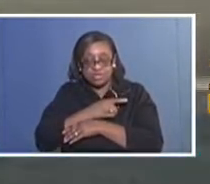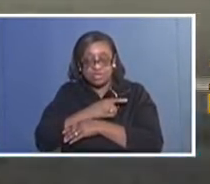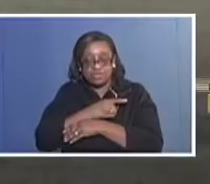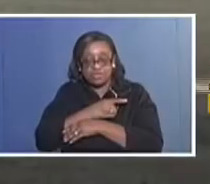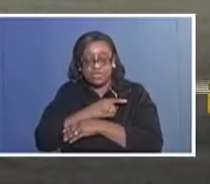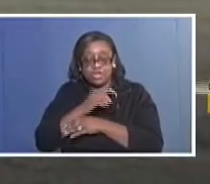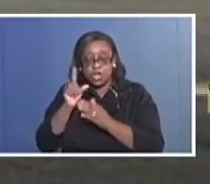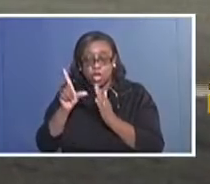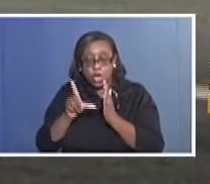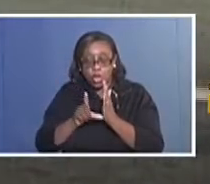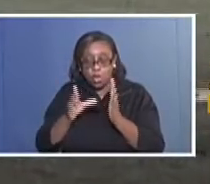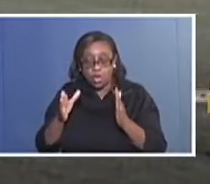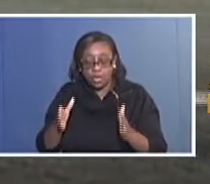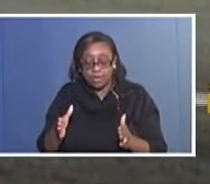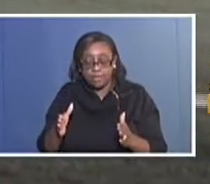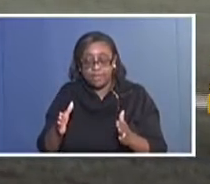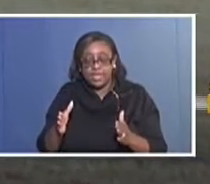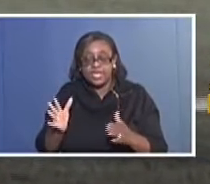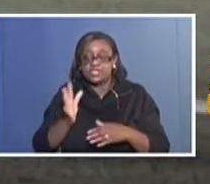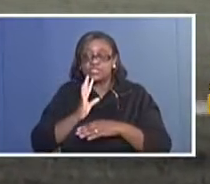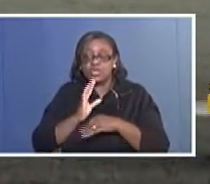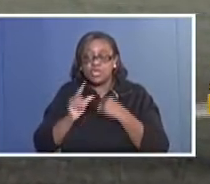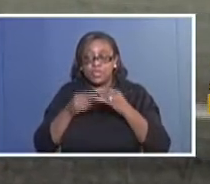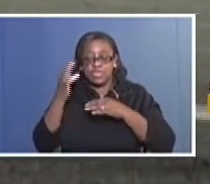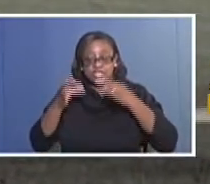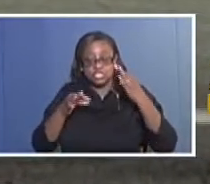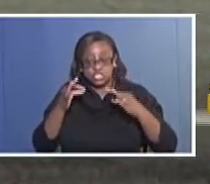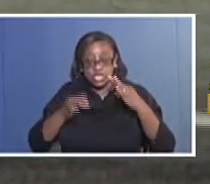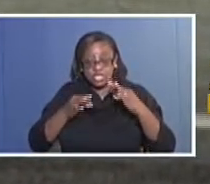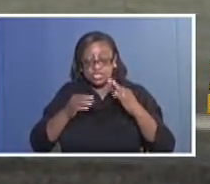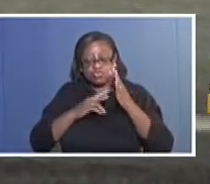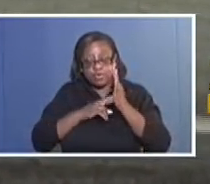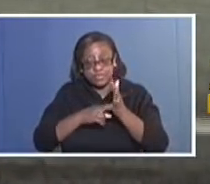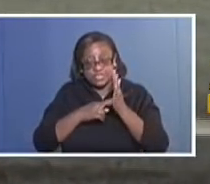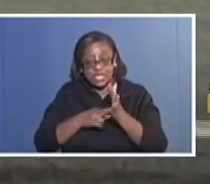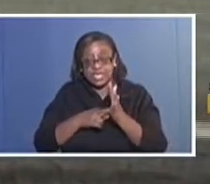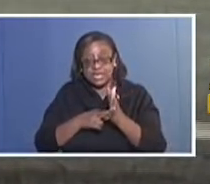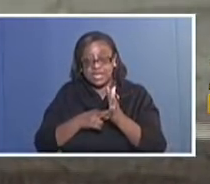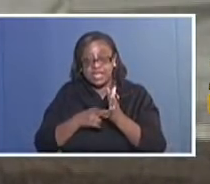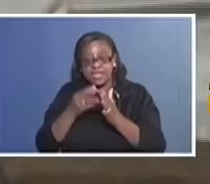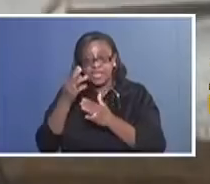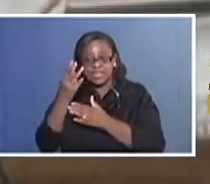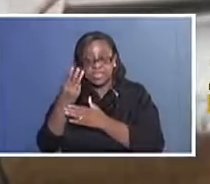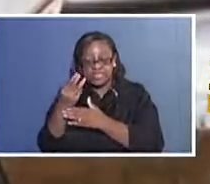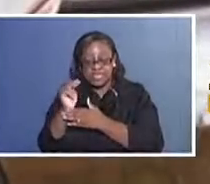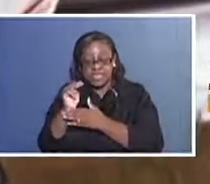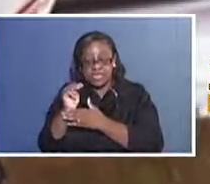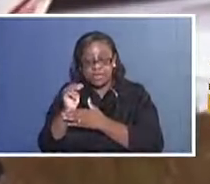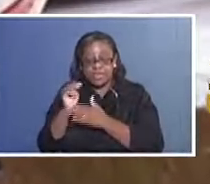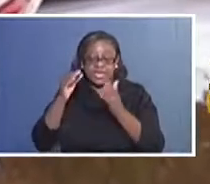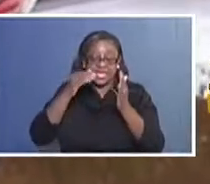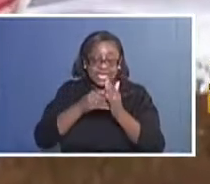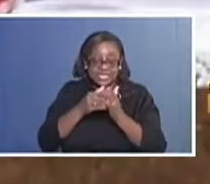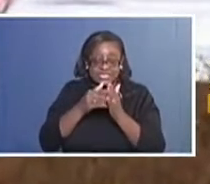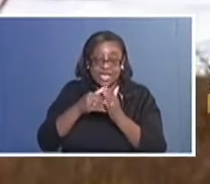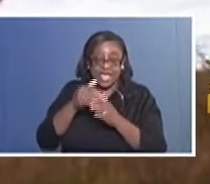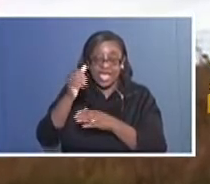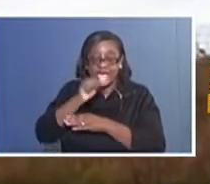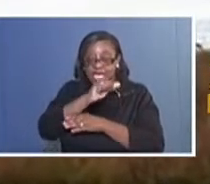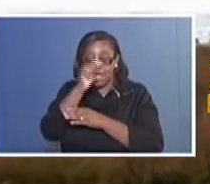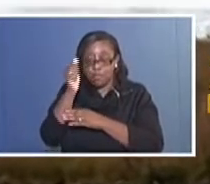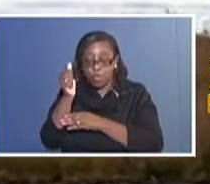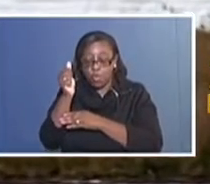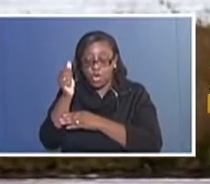law firm. The former Supreme Court judge and her company represented Western Air in the Supreme Court against the airport authority.